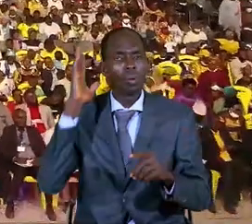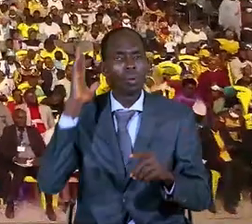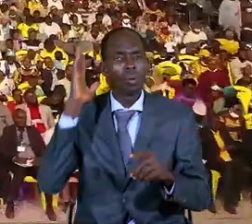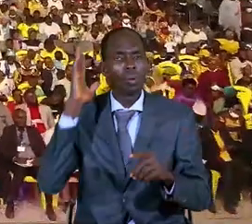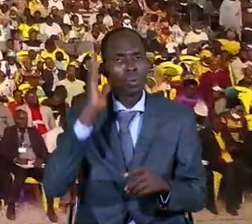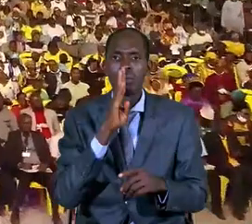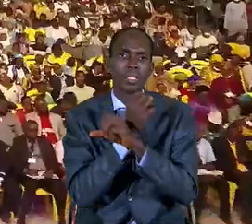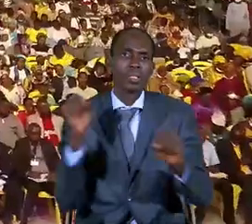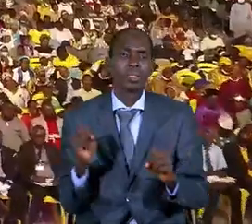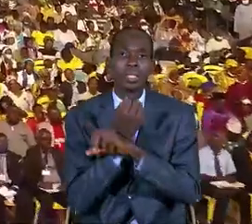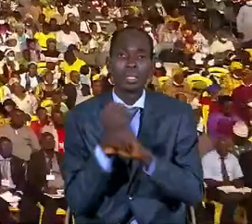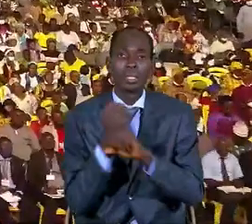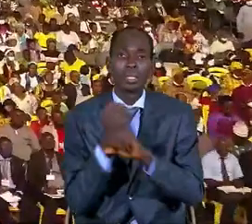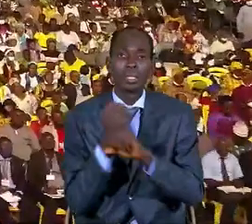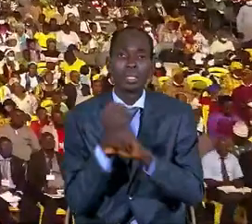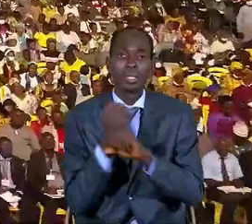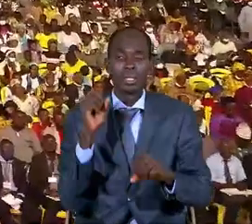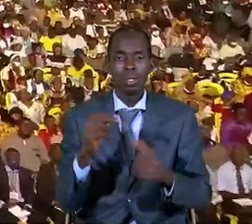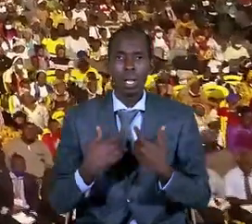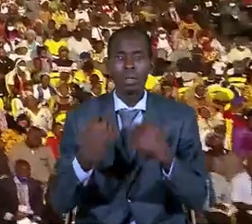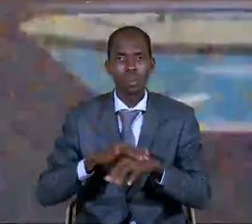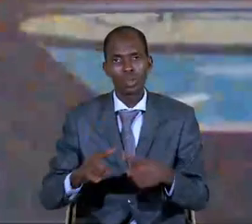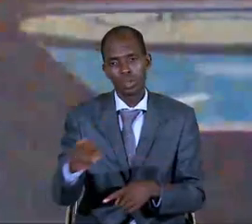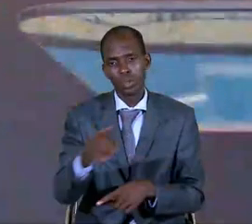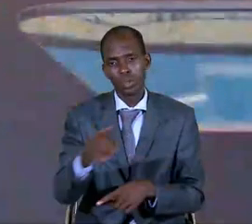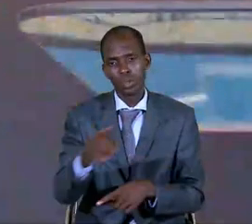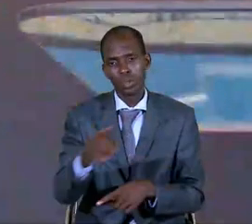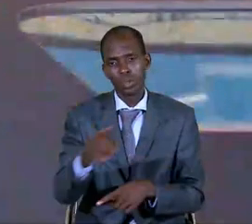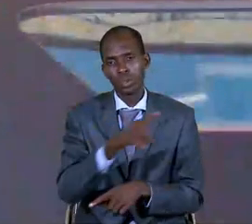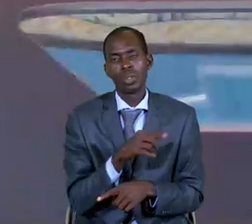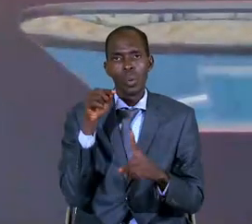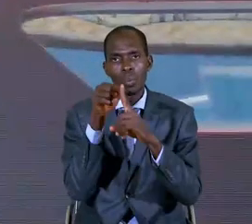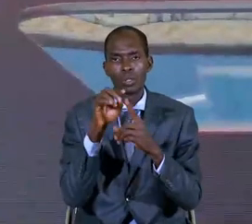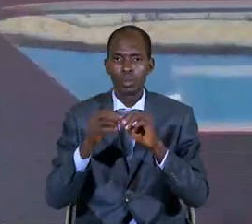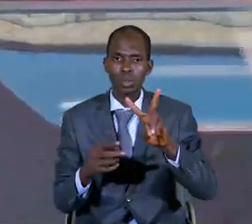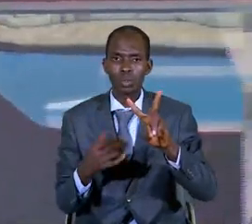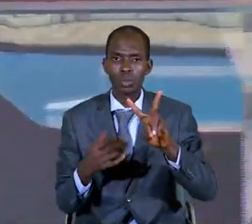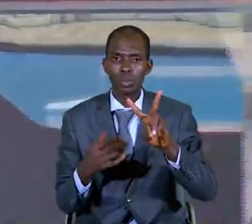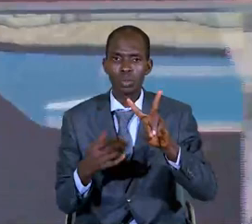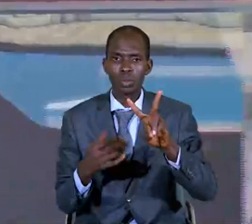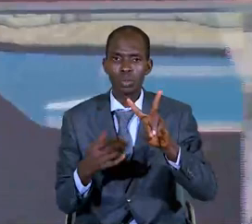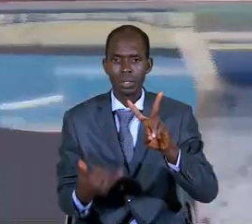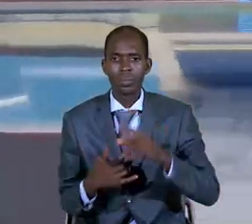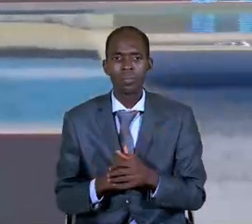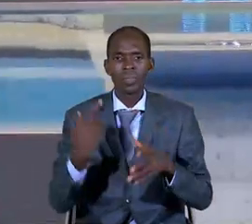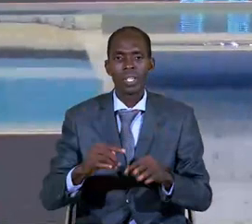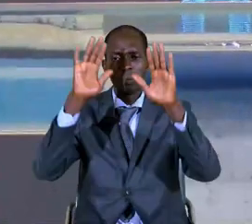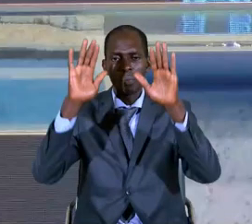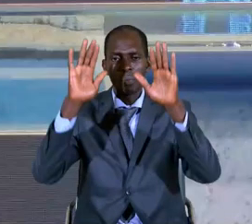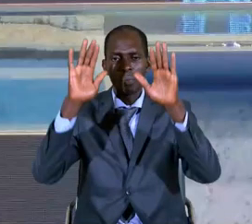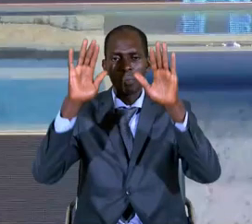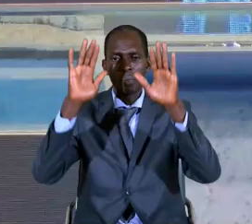saved. Salvation has come to you. I come to point number two now, and it's a miracle of